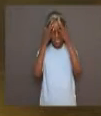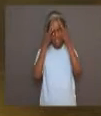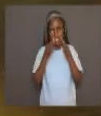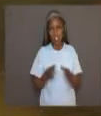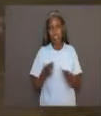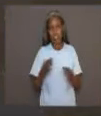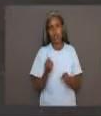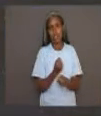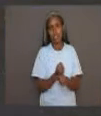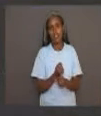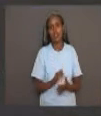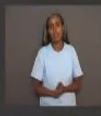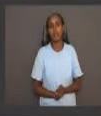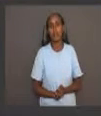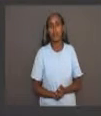making.